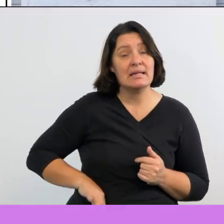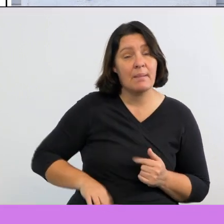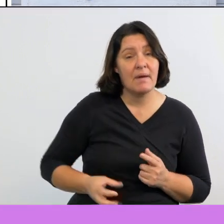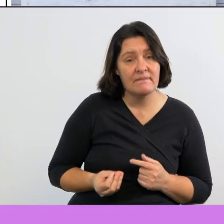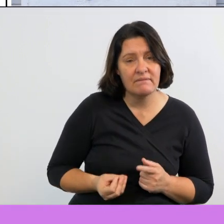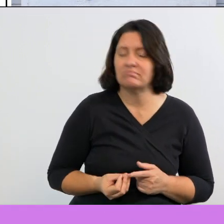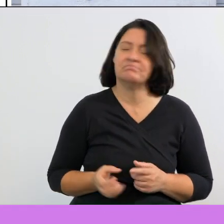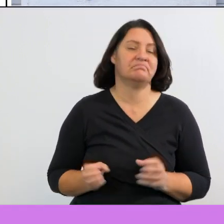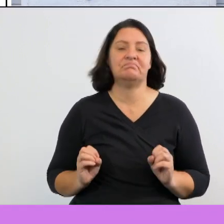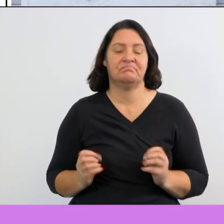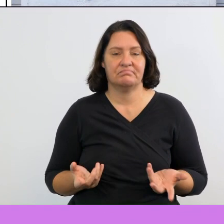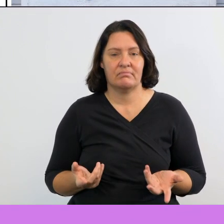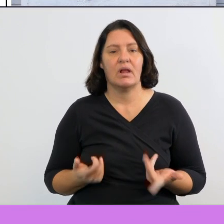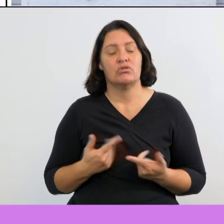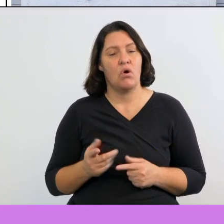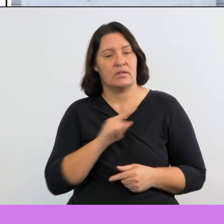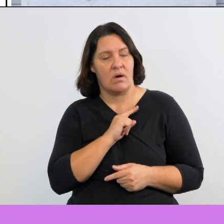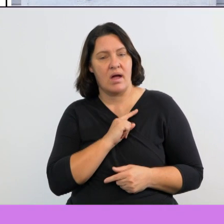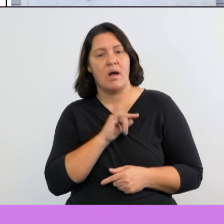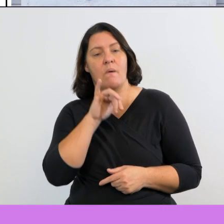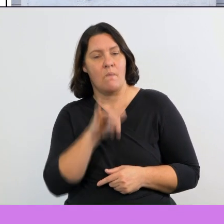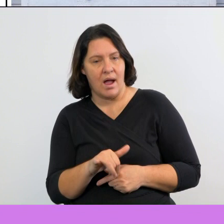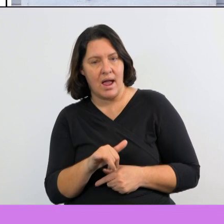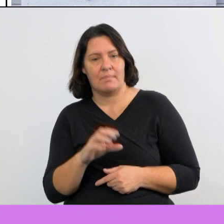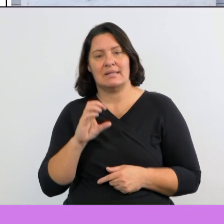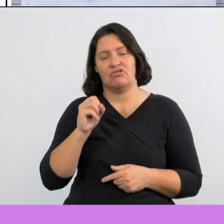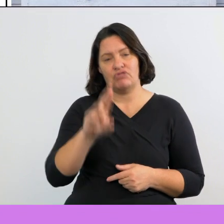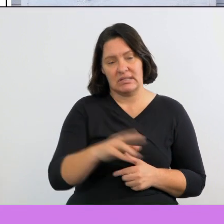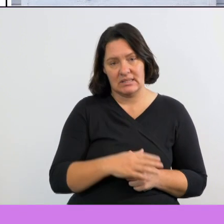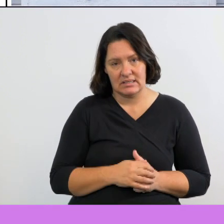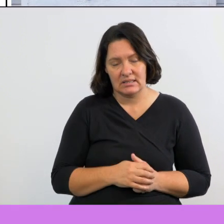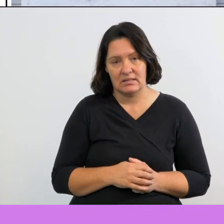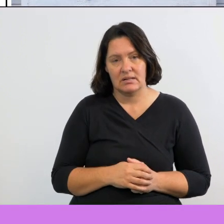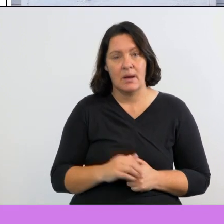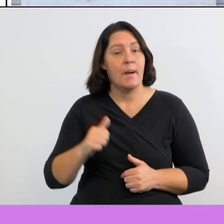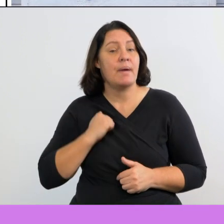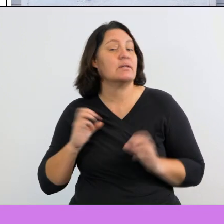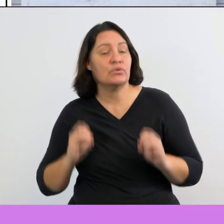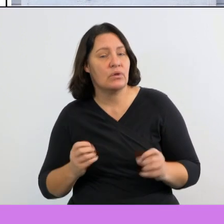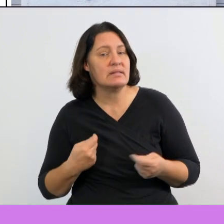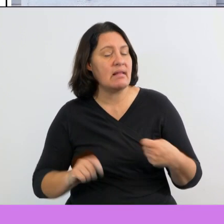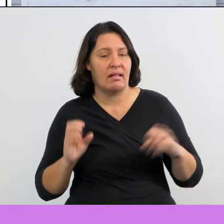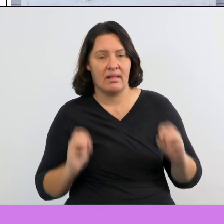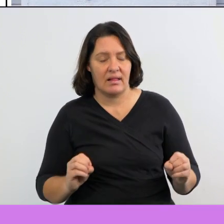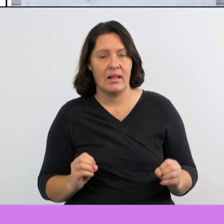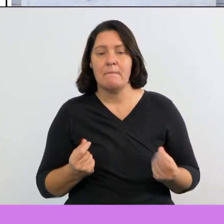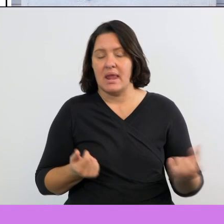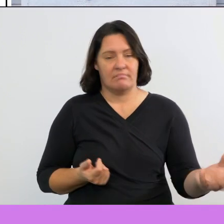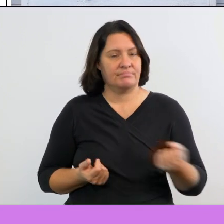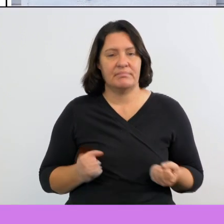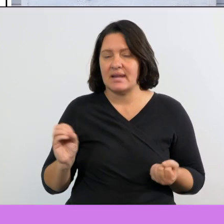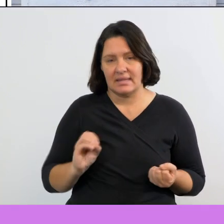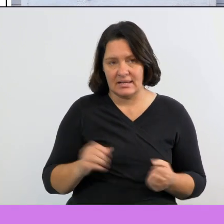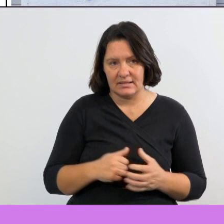have an income? Definitely no. No. So therefore, Y will be 0 rand. No bags being sold, no